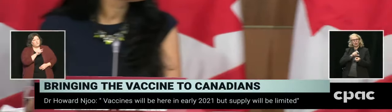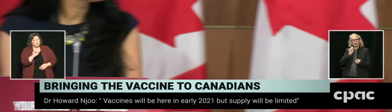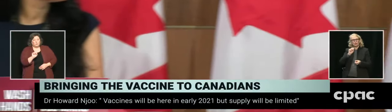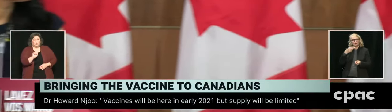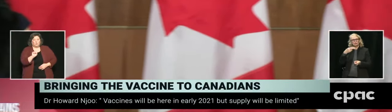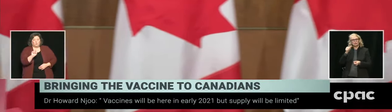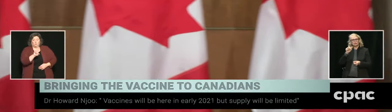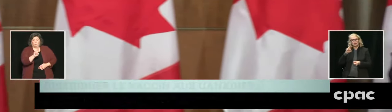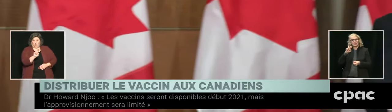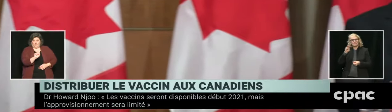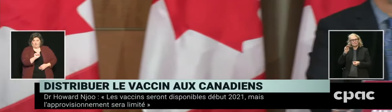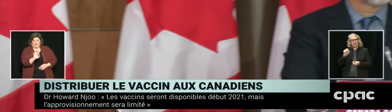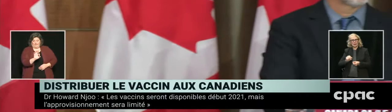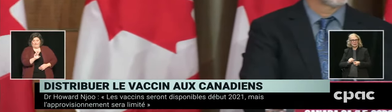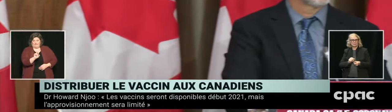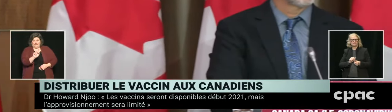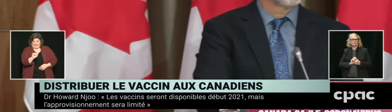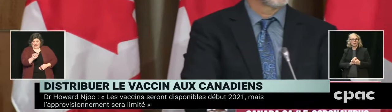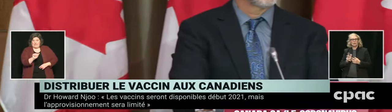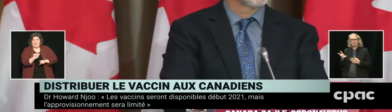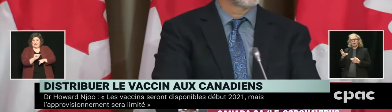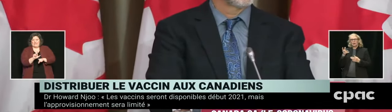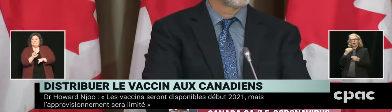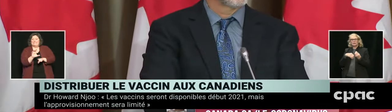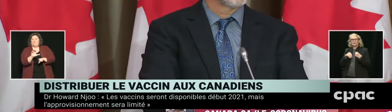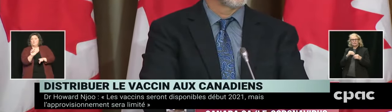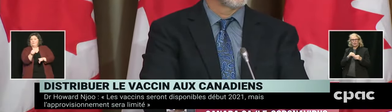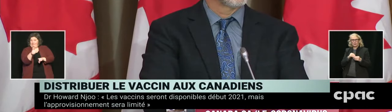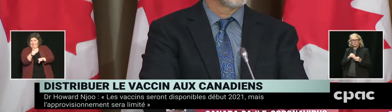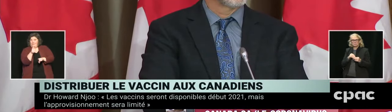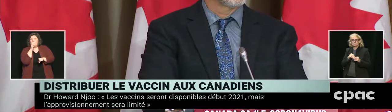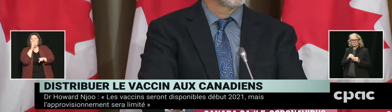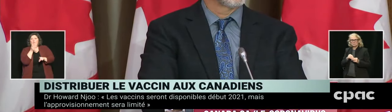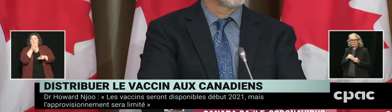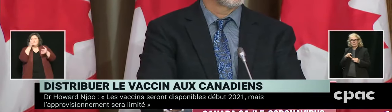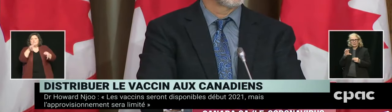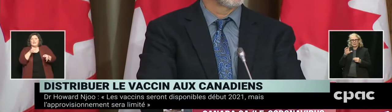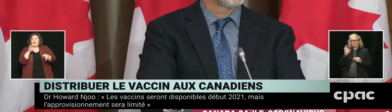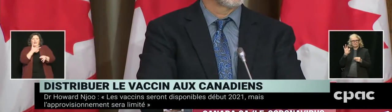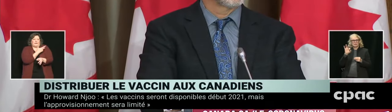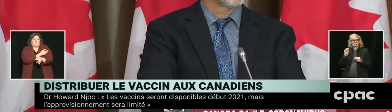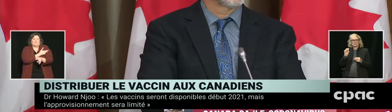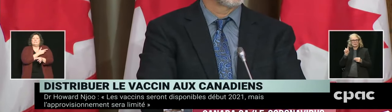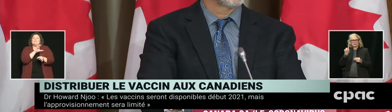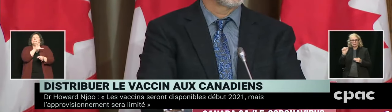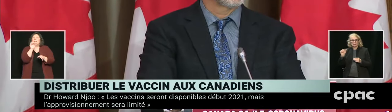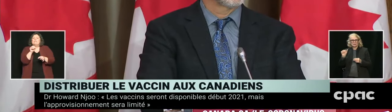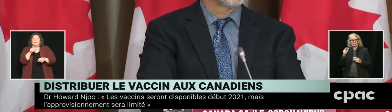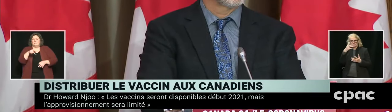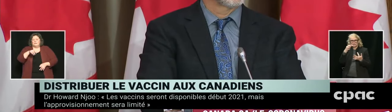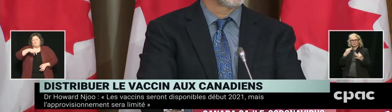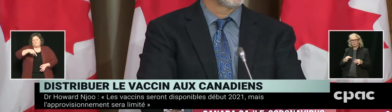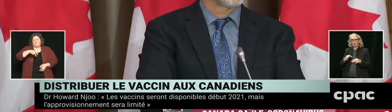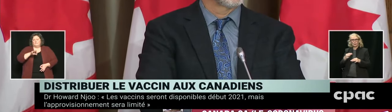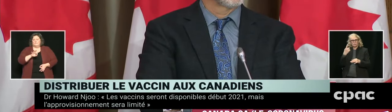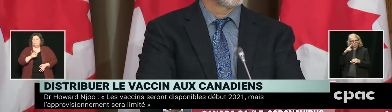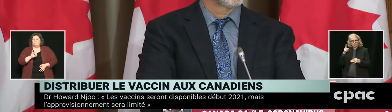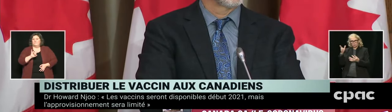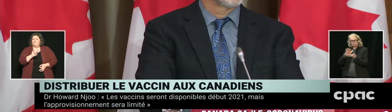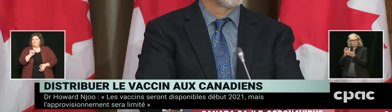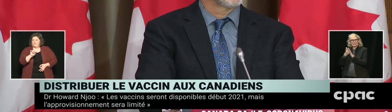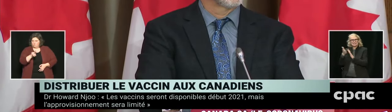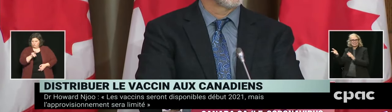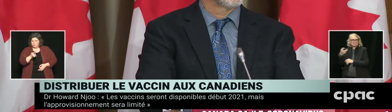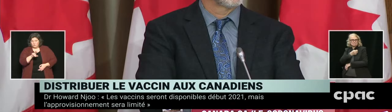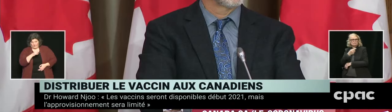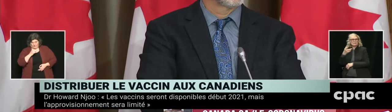is expected on December 10th to make a decision about the Pfizer candidate, and I'm wondering where that